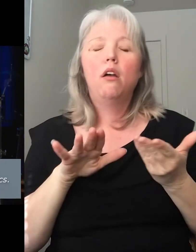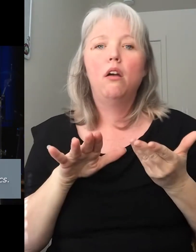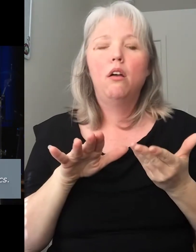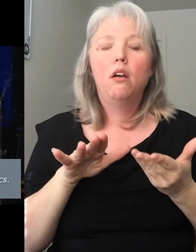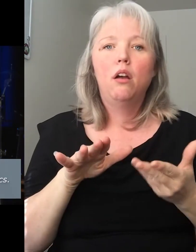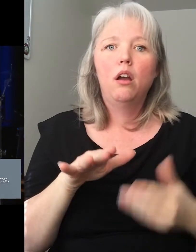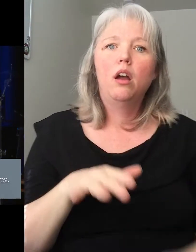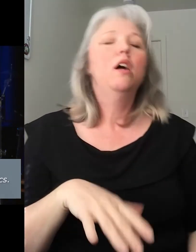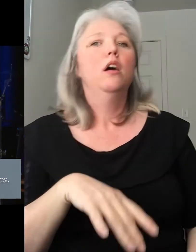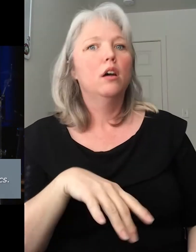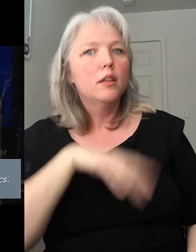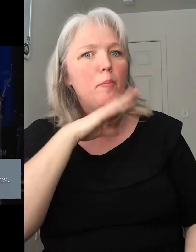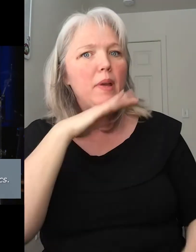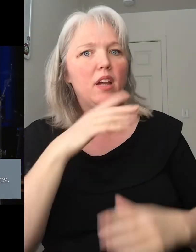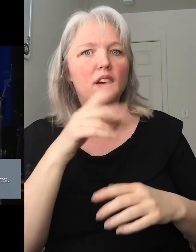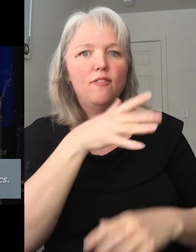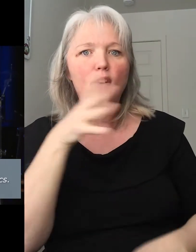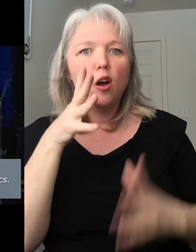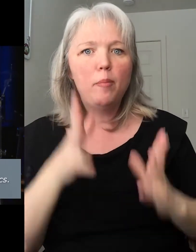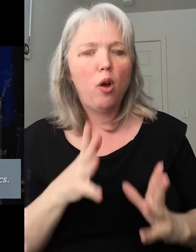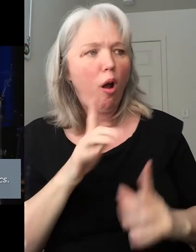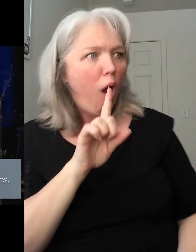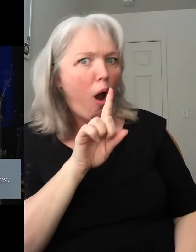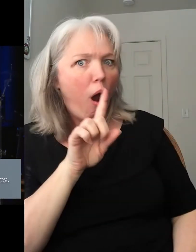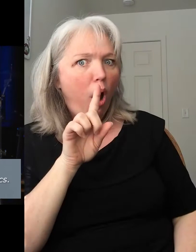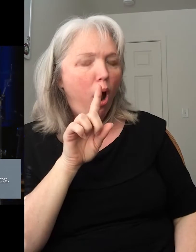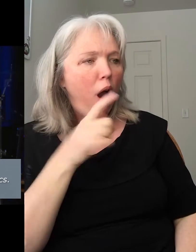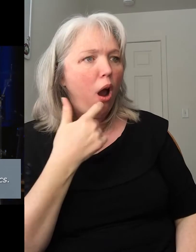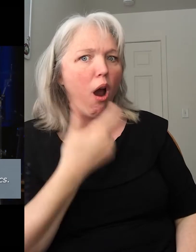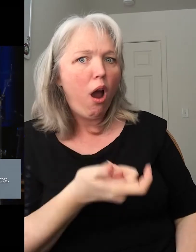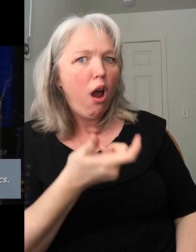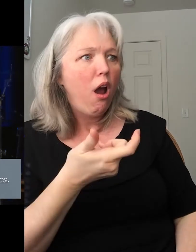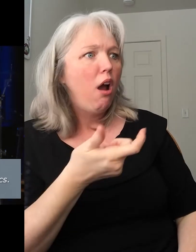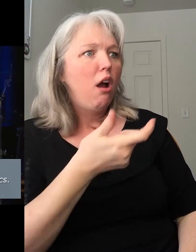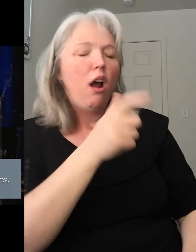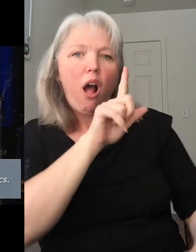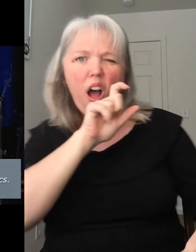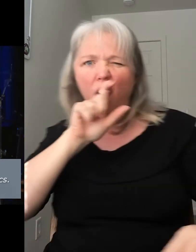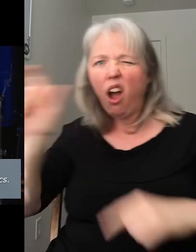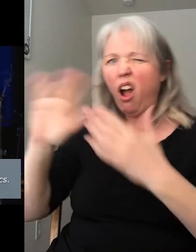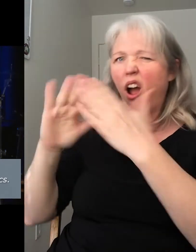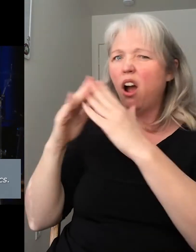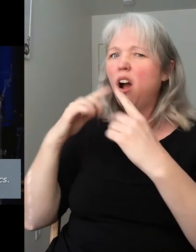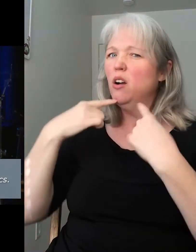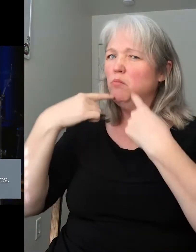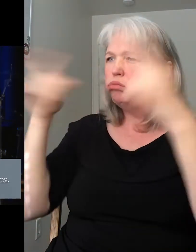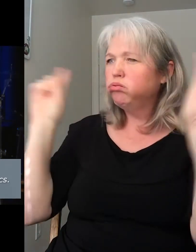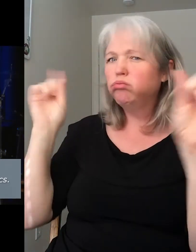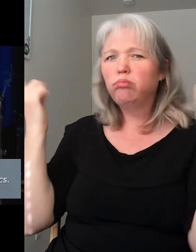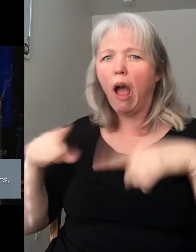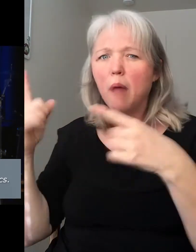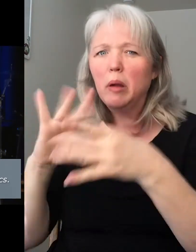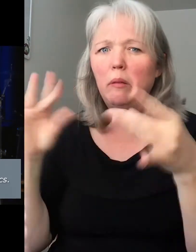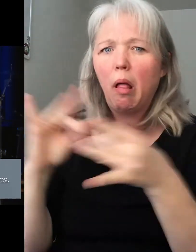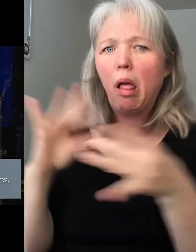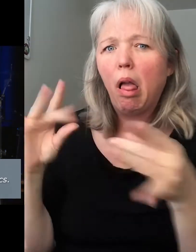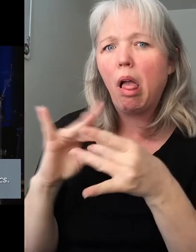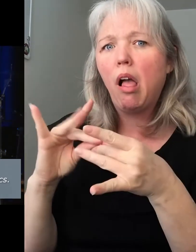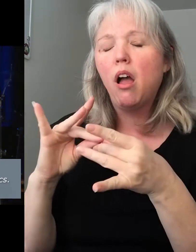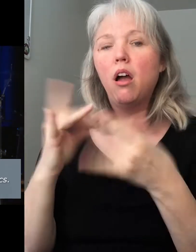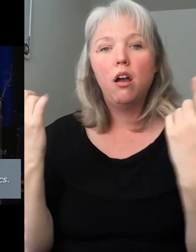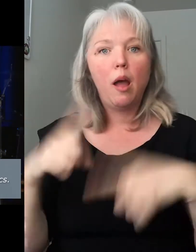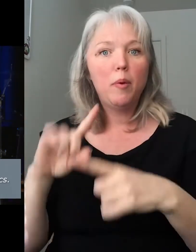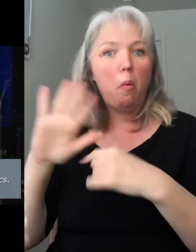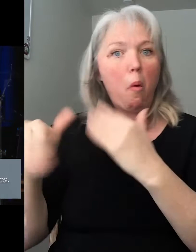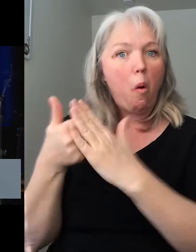and went into the city and reported everything, including what had happened to the demoniacs. And behold, the whole